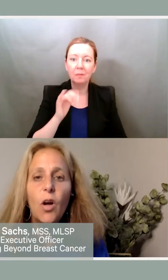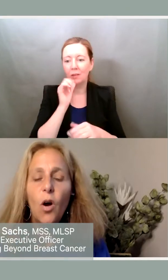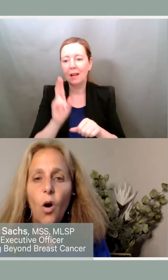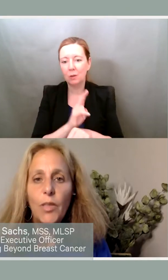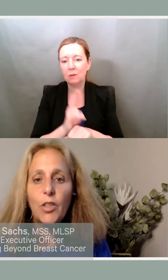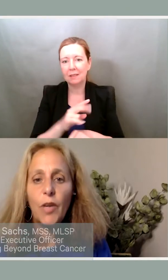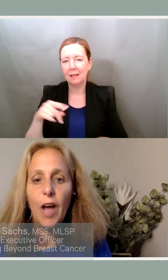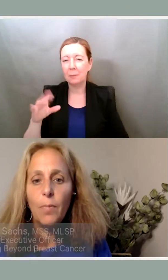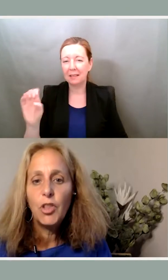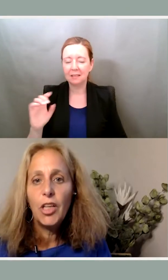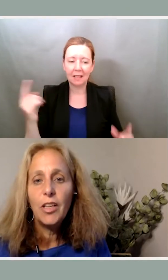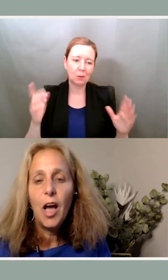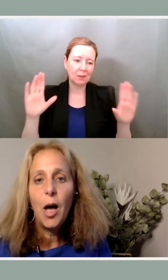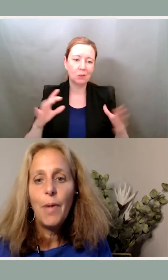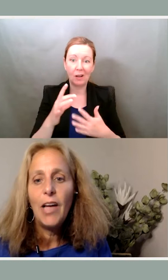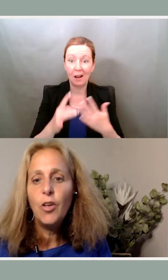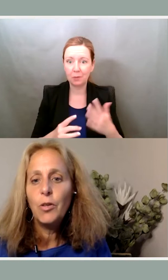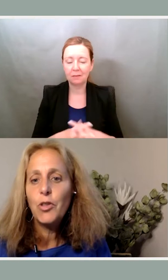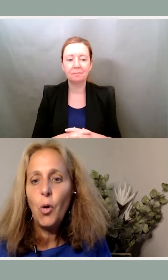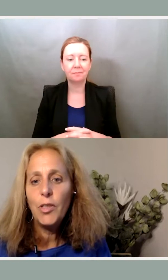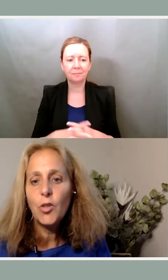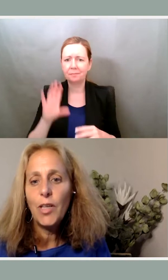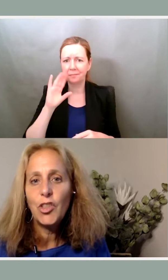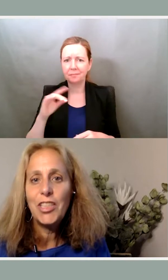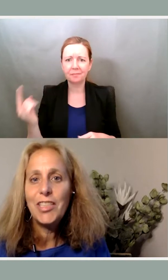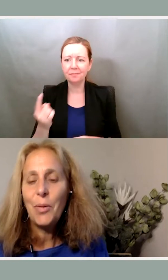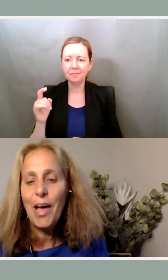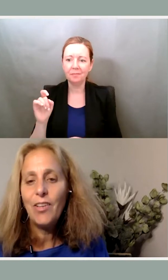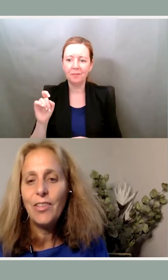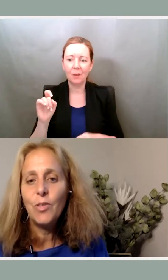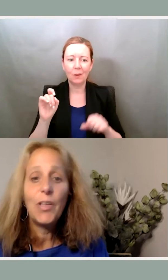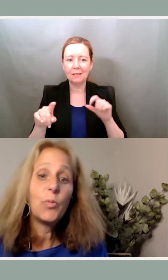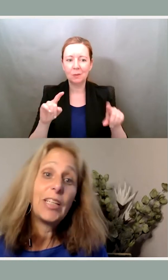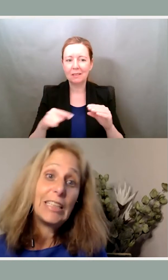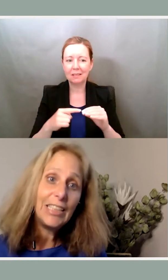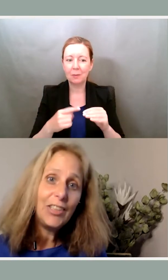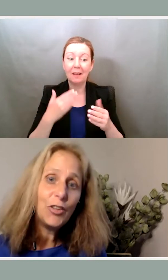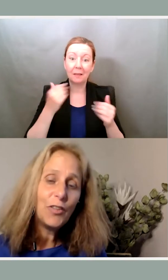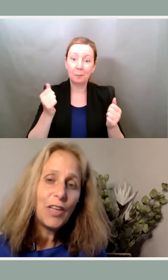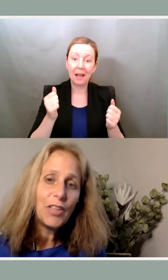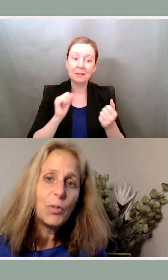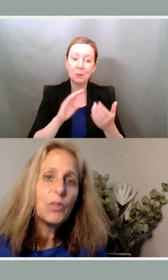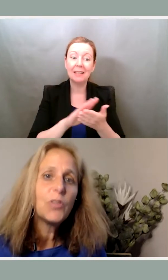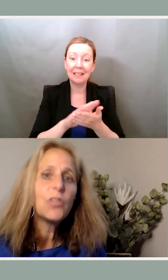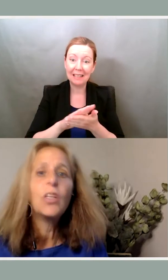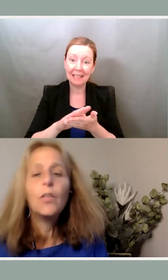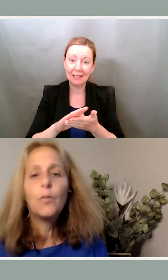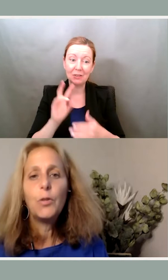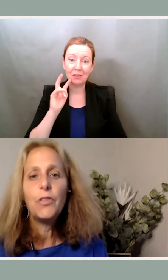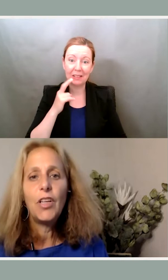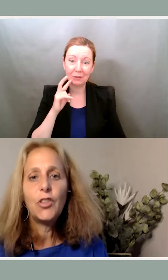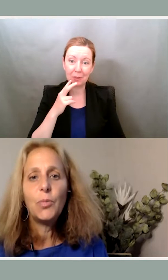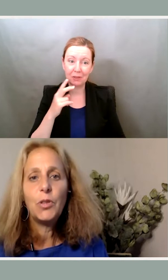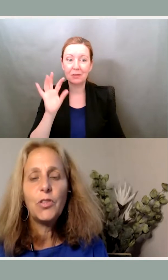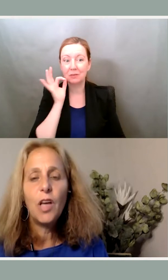So always a great option. I know there's always questions about the best way to clean your vegetables,